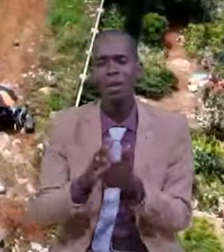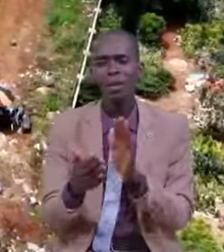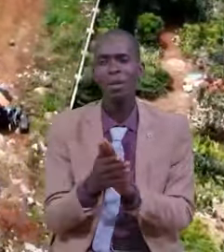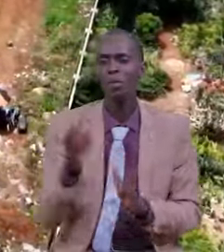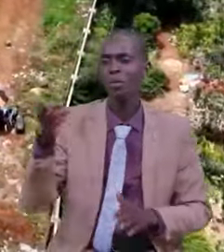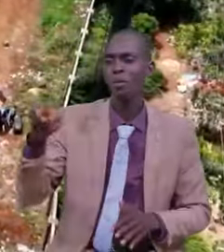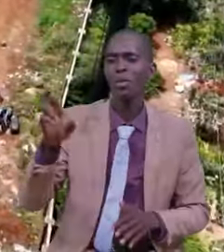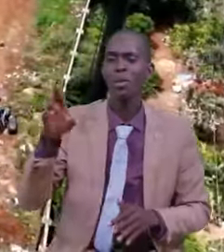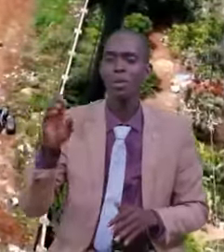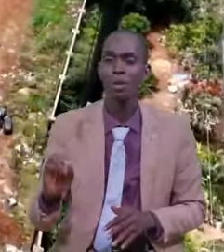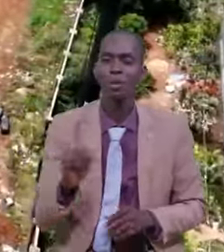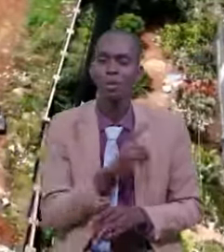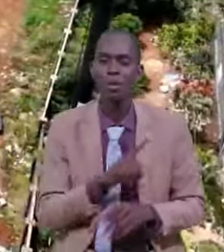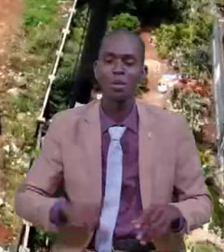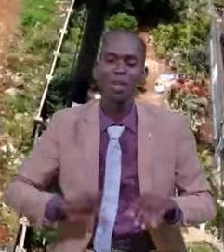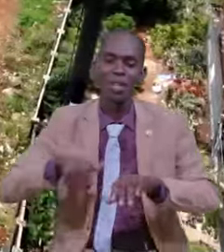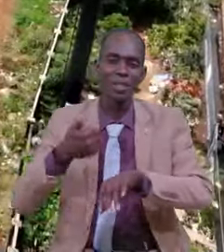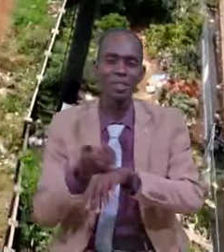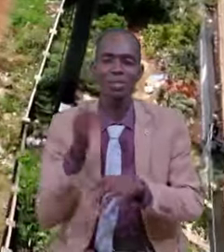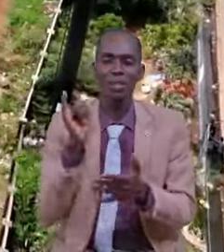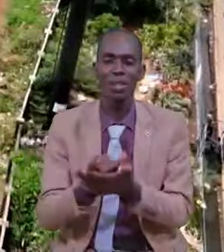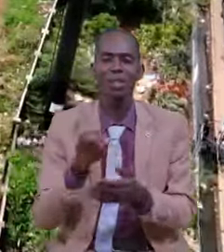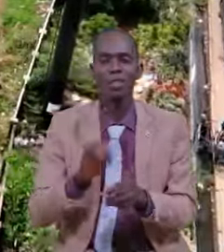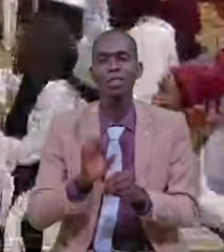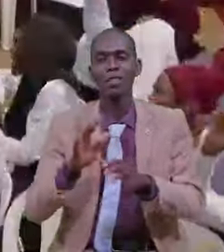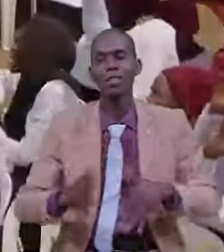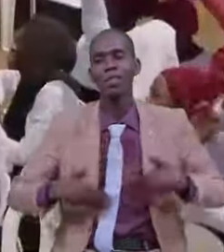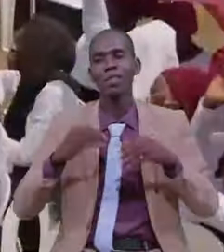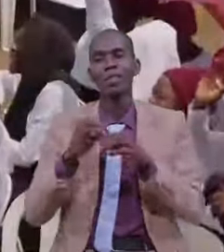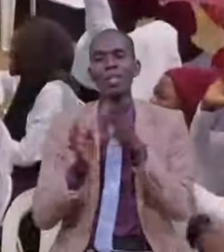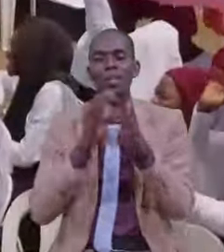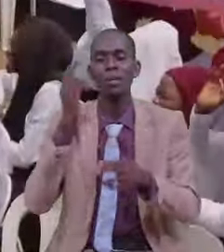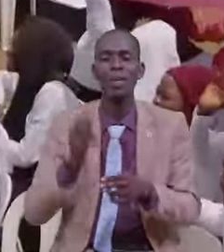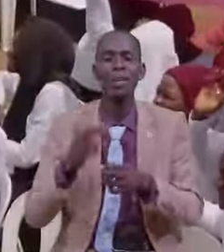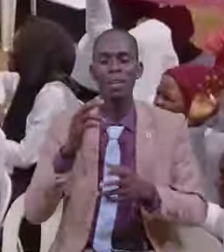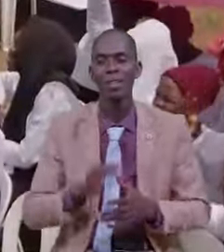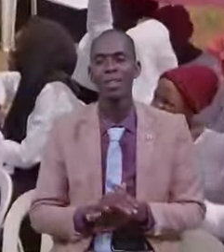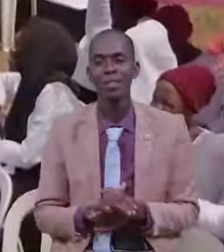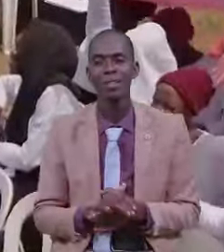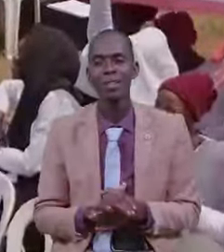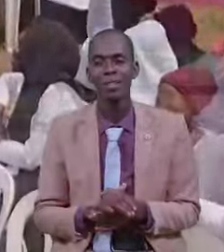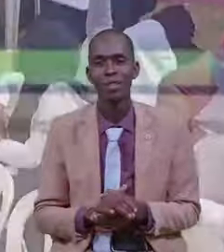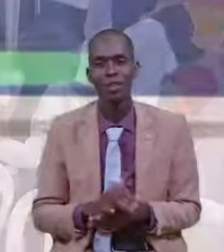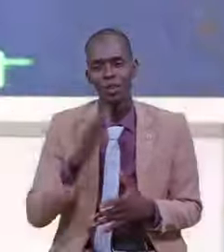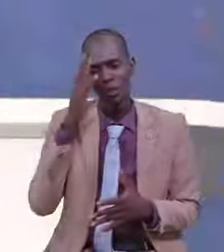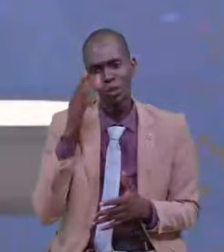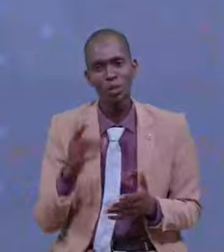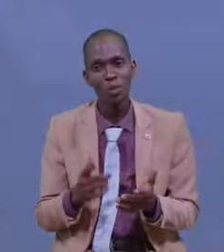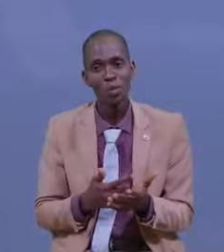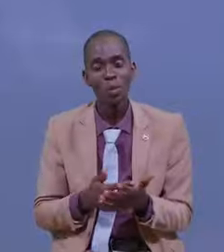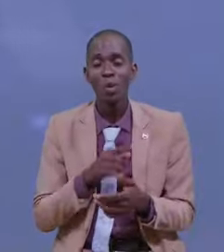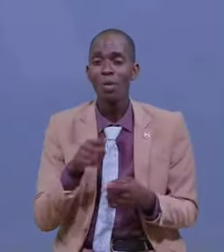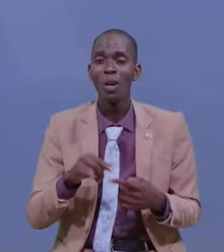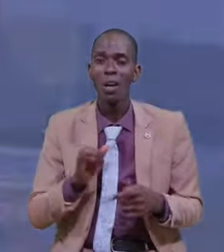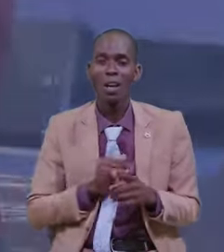Lord confirm it in your life in Jesus' name. And you know, sometimes when I speak about